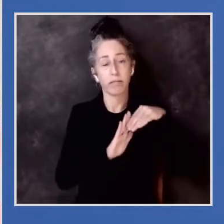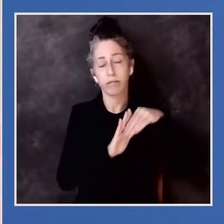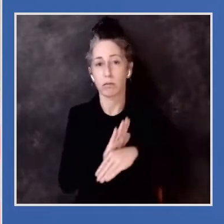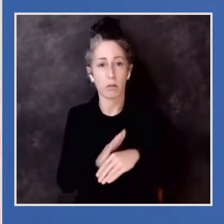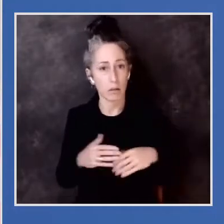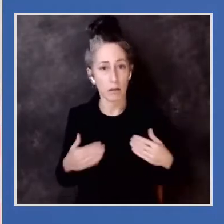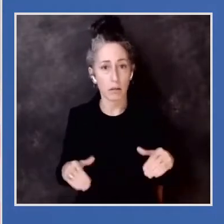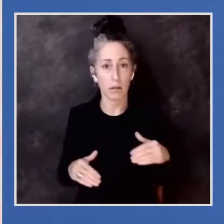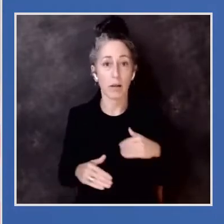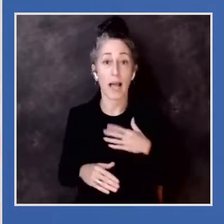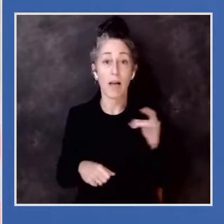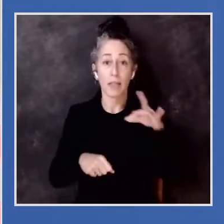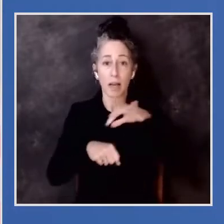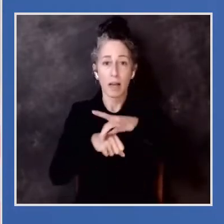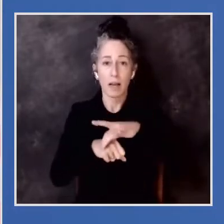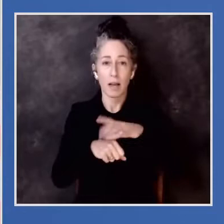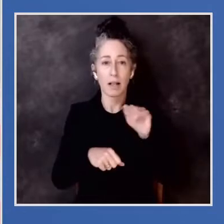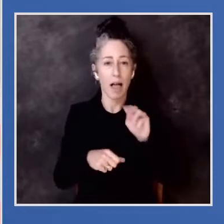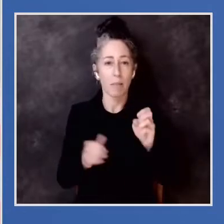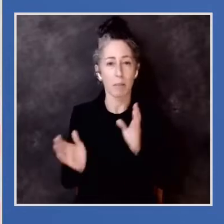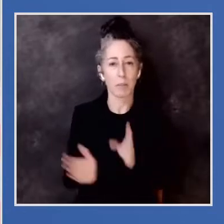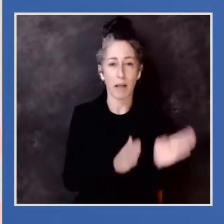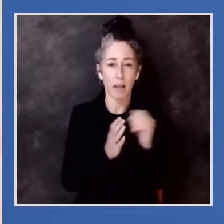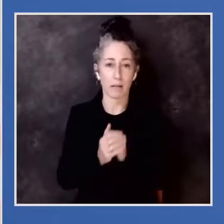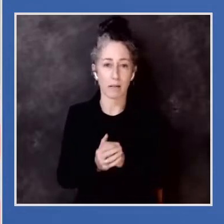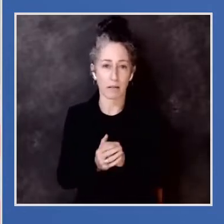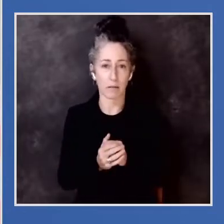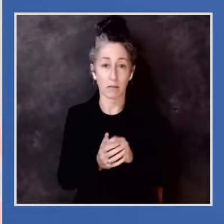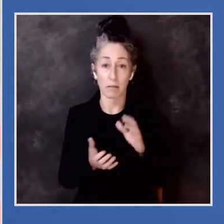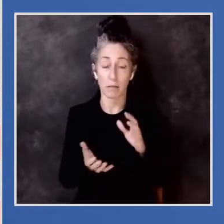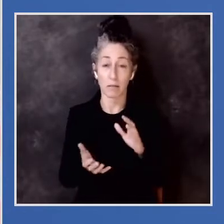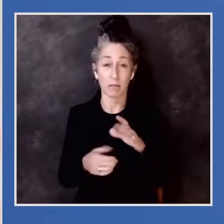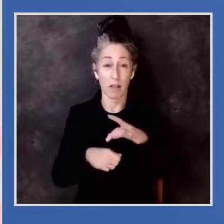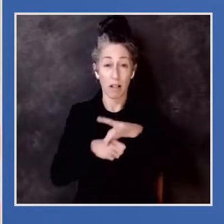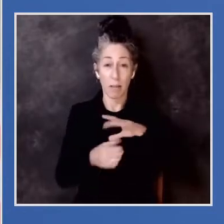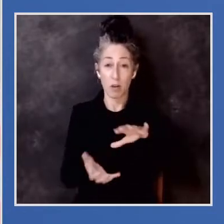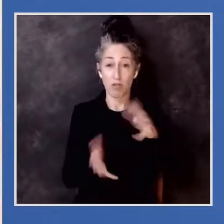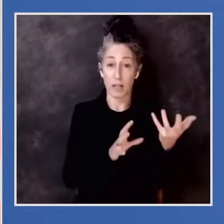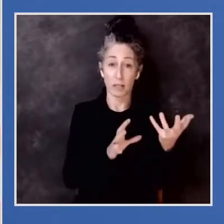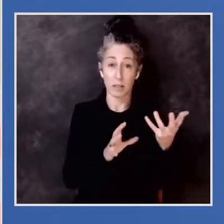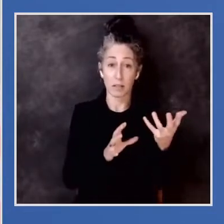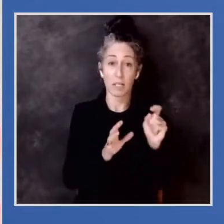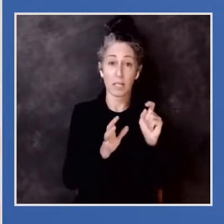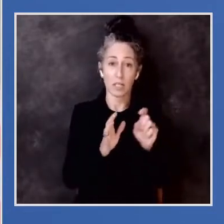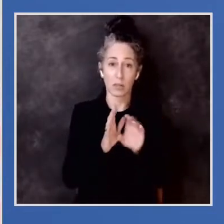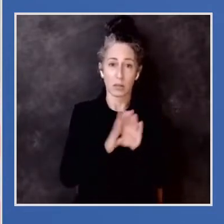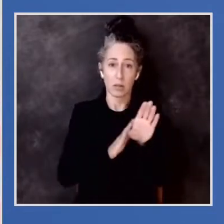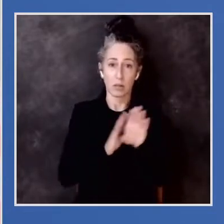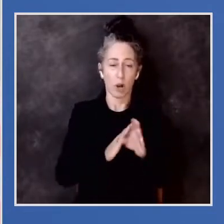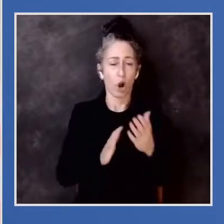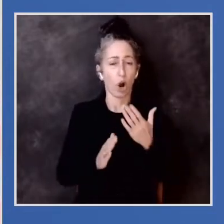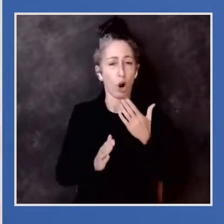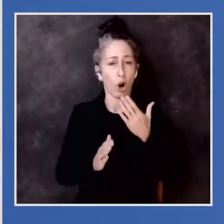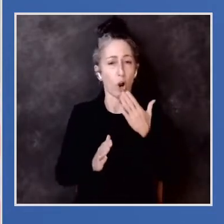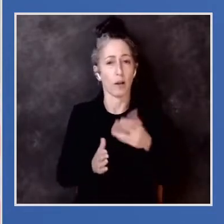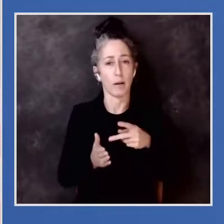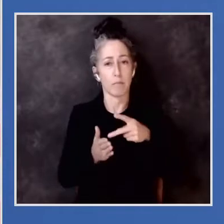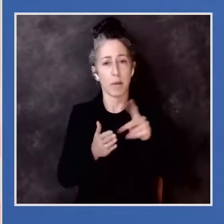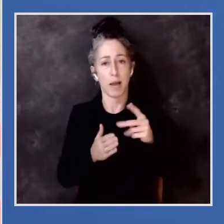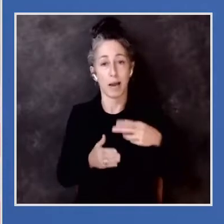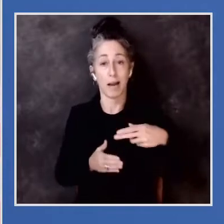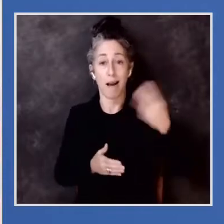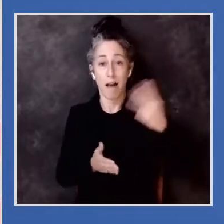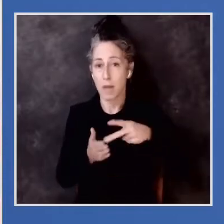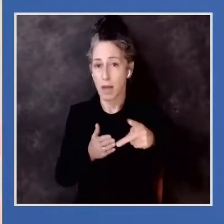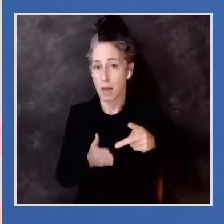plan, meeting the challenges of a climate crisis while creating millions of good-paying, high-paying